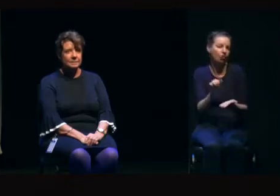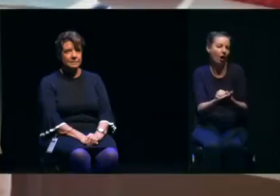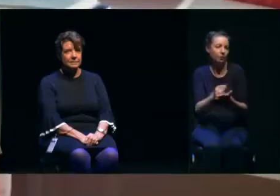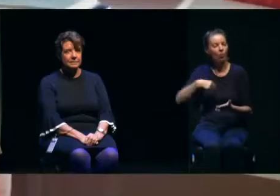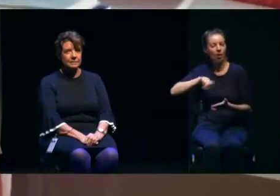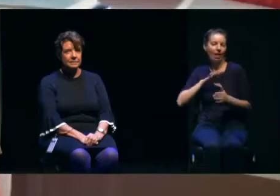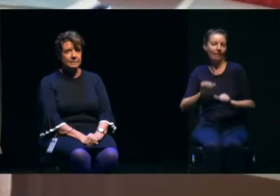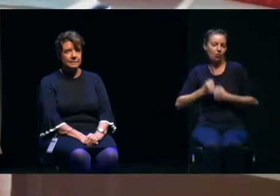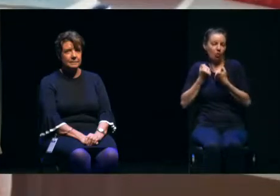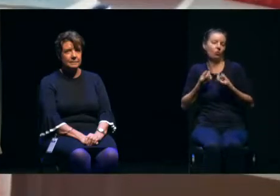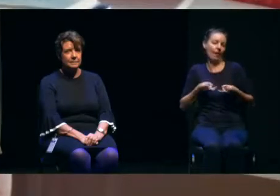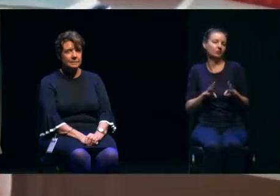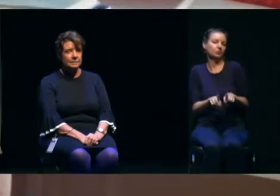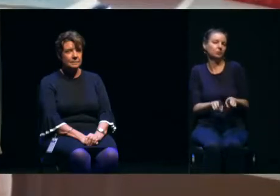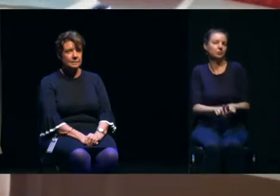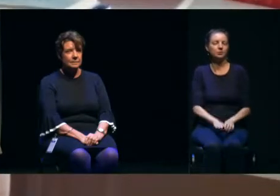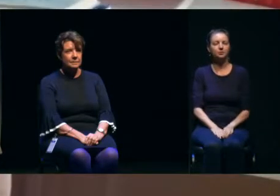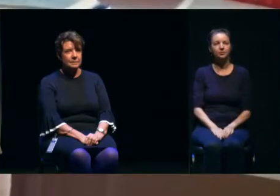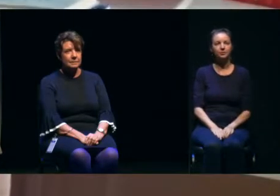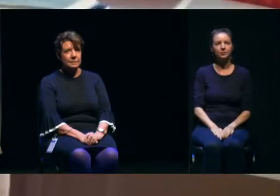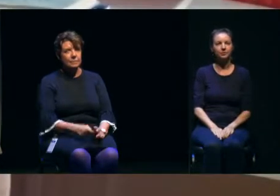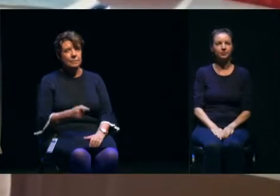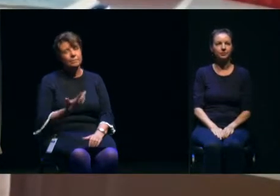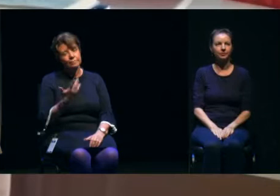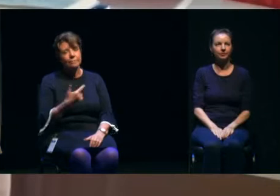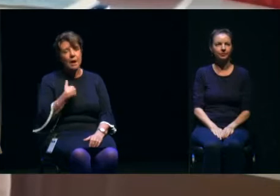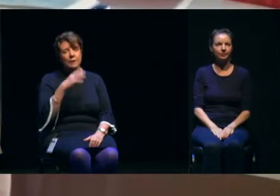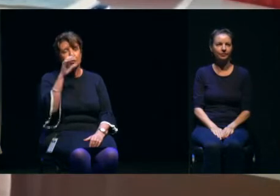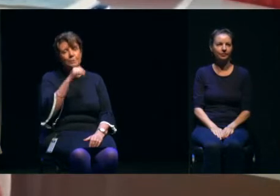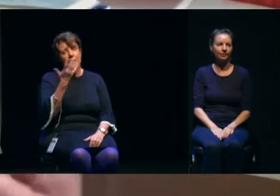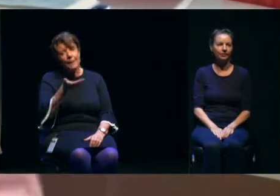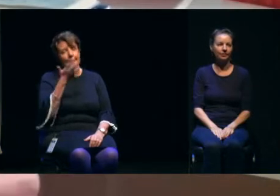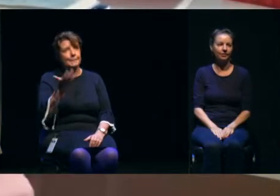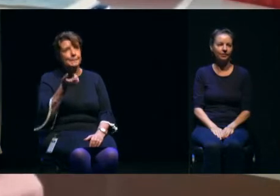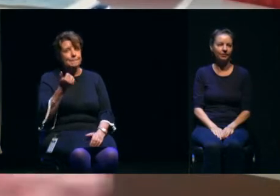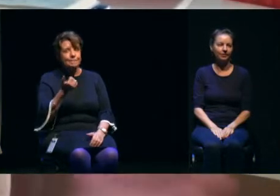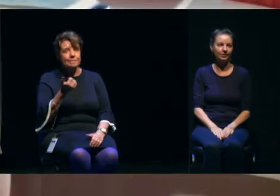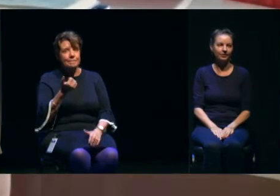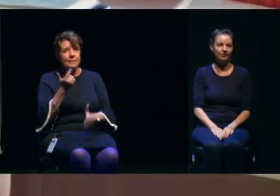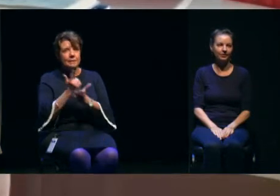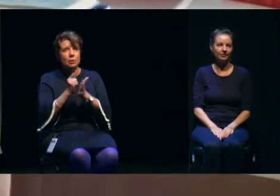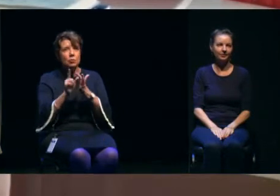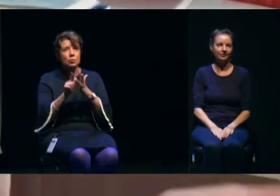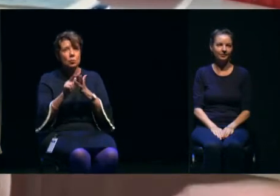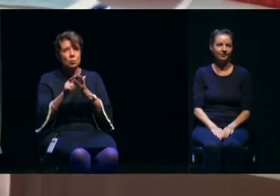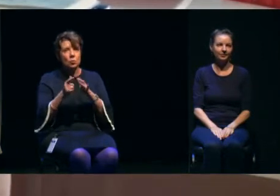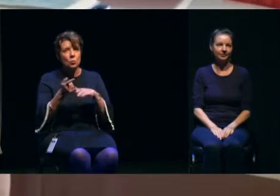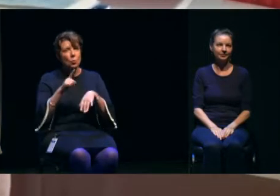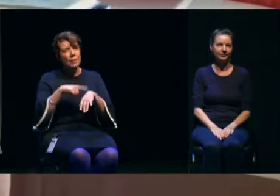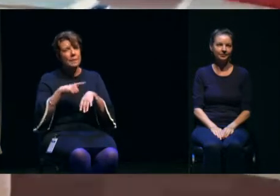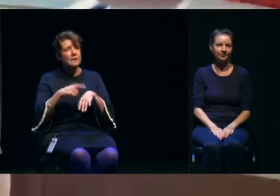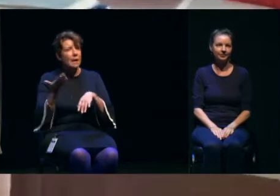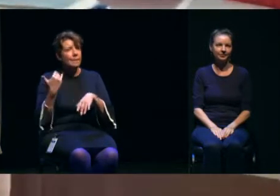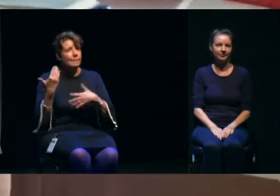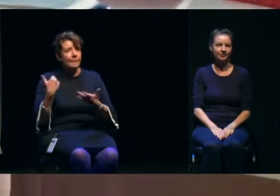Well, I assume it has a lot to do with the time. It